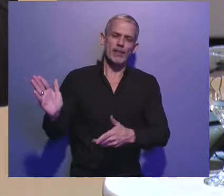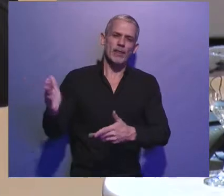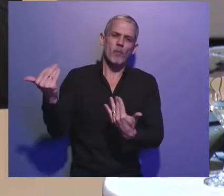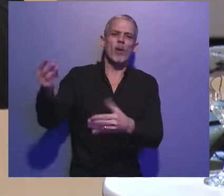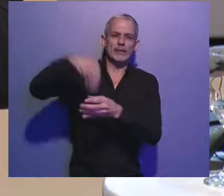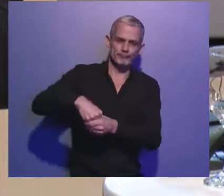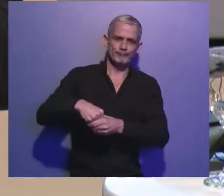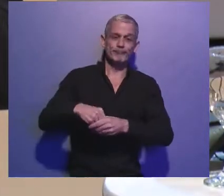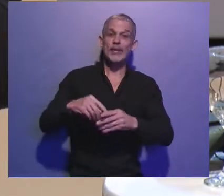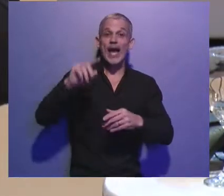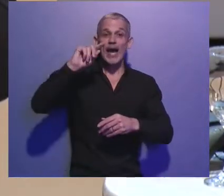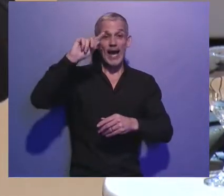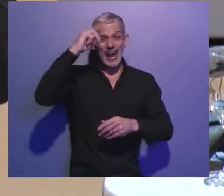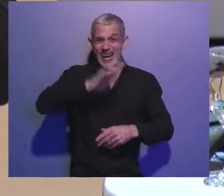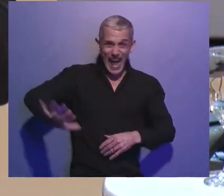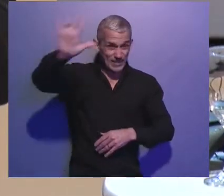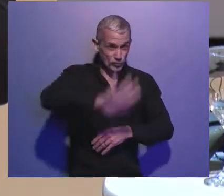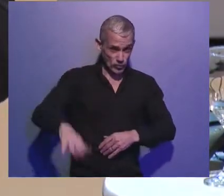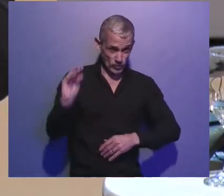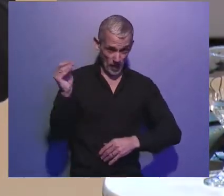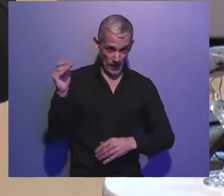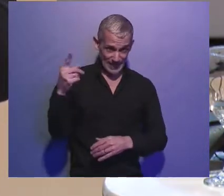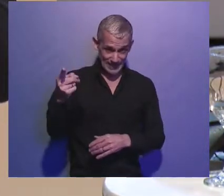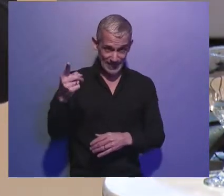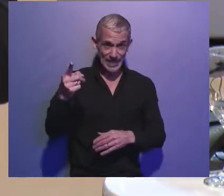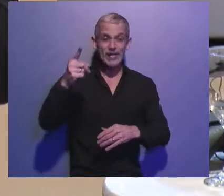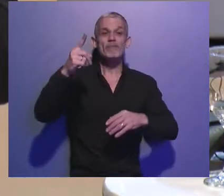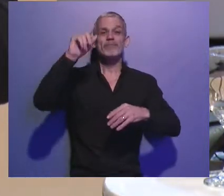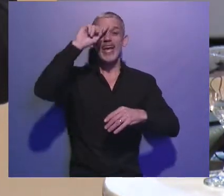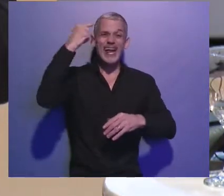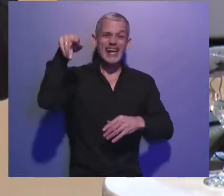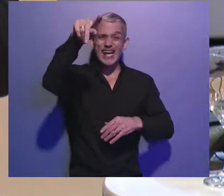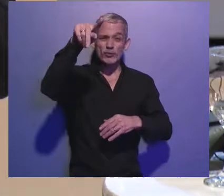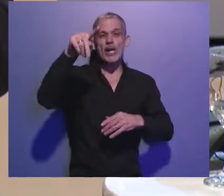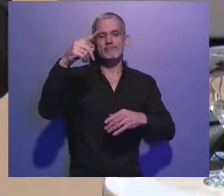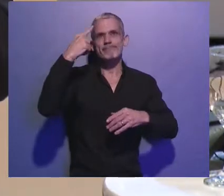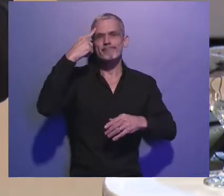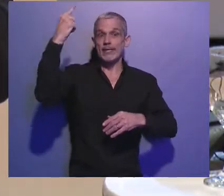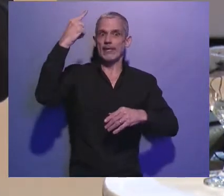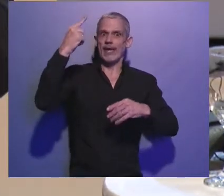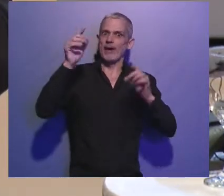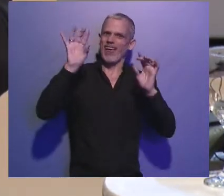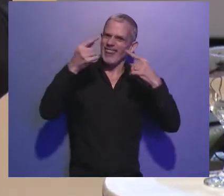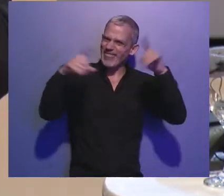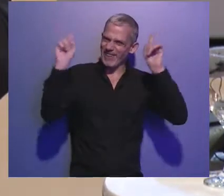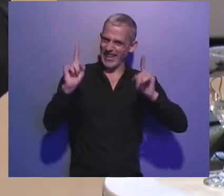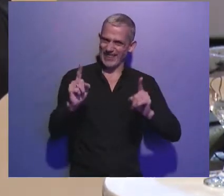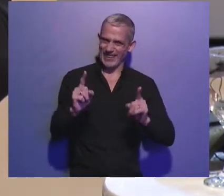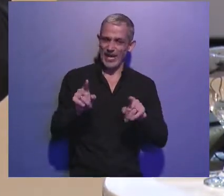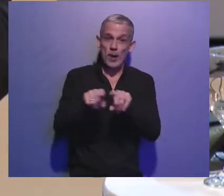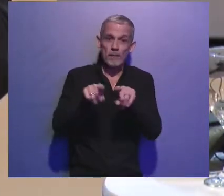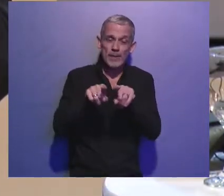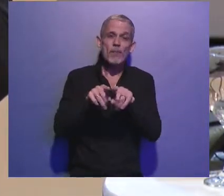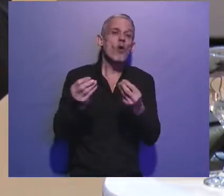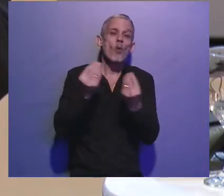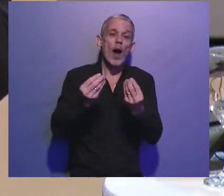level is very much conceptual, and the state or provincial level. But the municipal